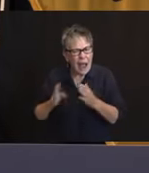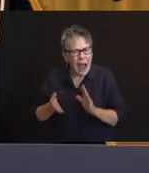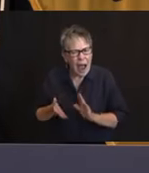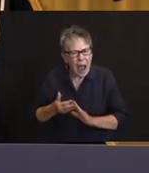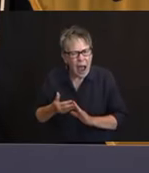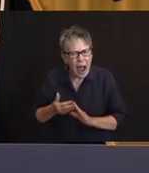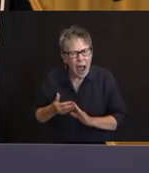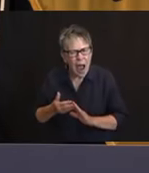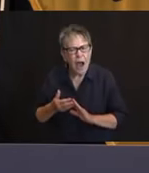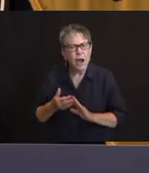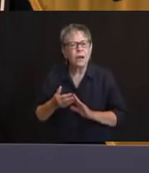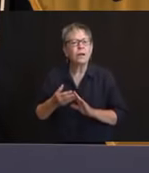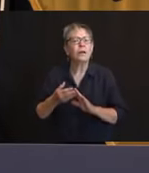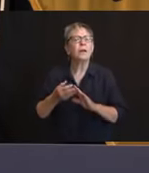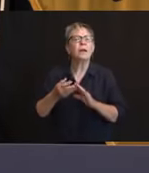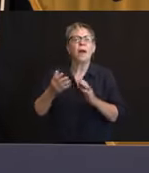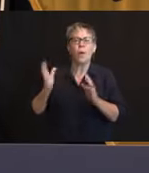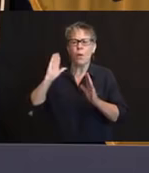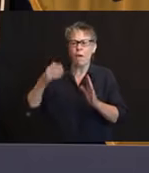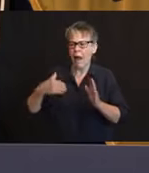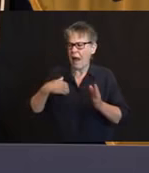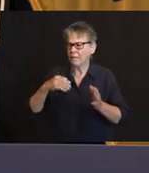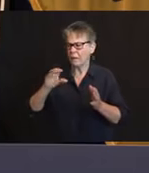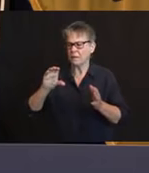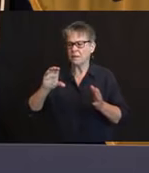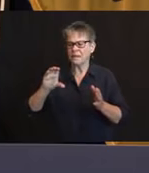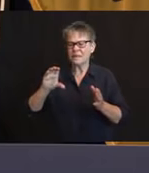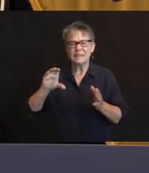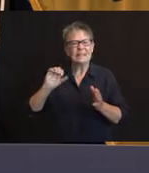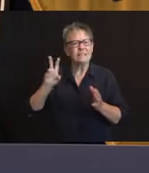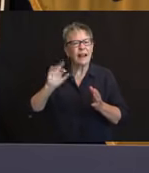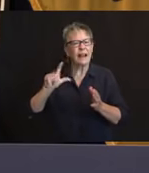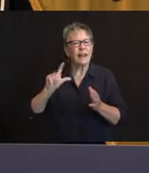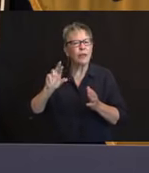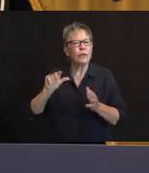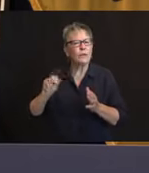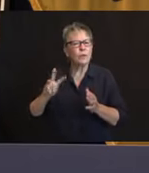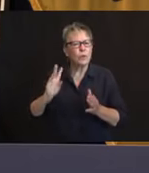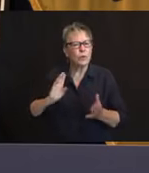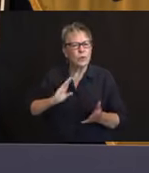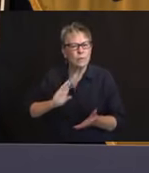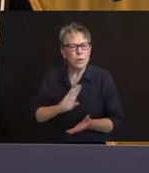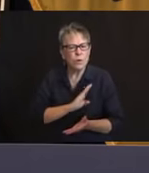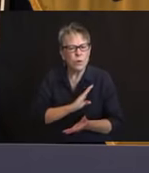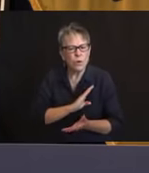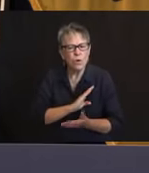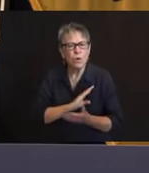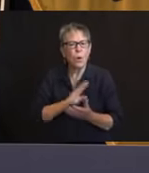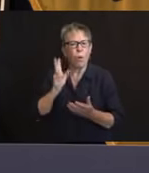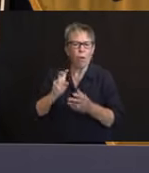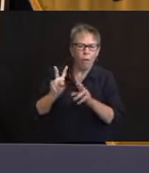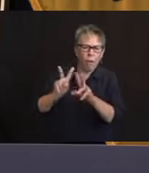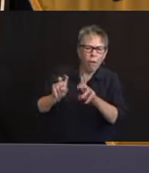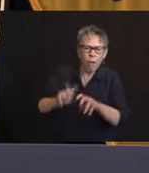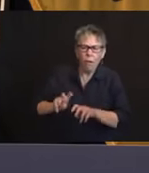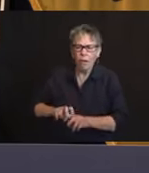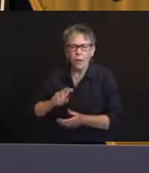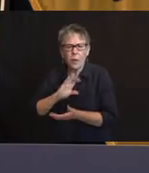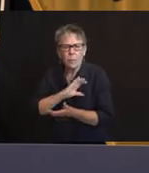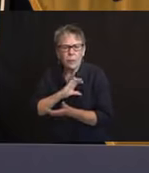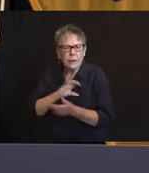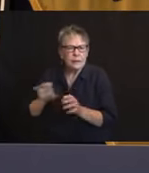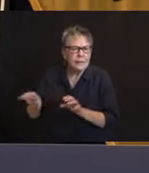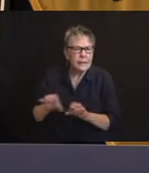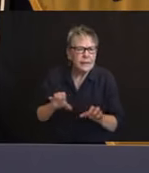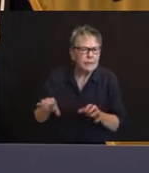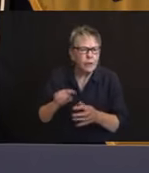support the removal of Christopher Columbus statues in New Jersey? When you introduced your Road Back plan in late April, you said the